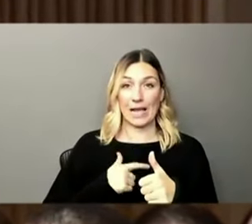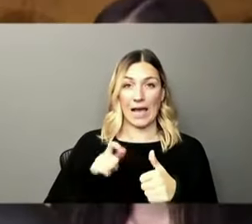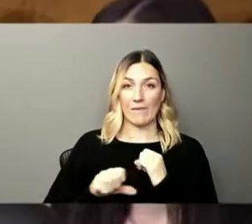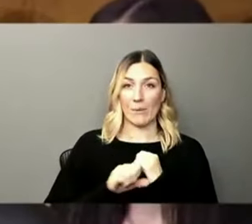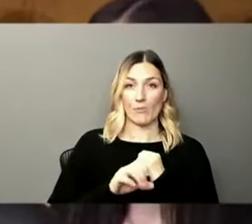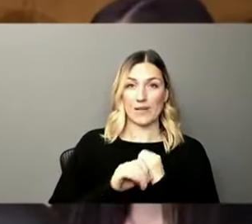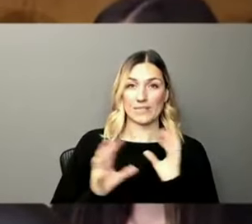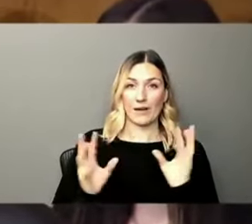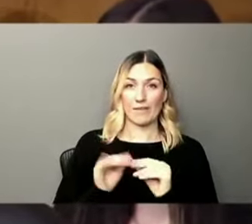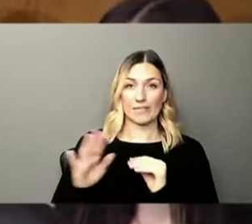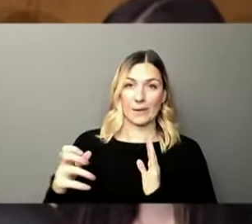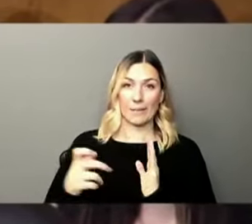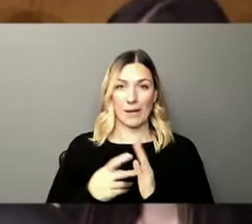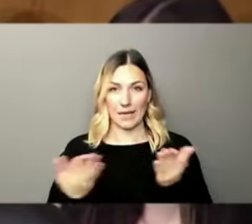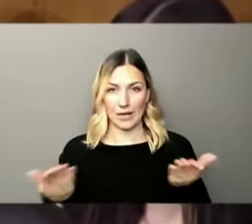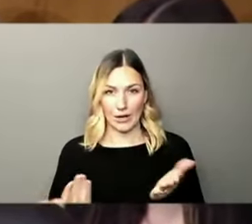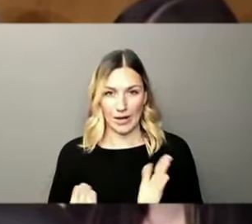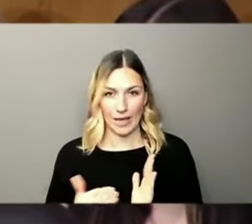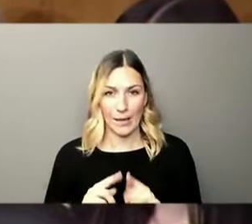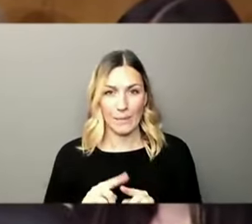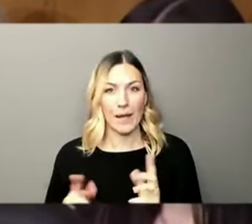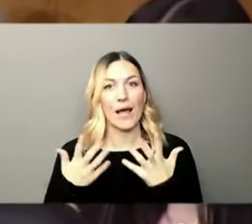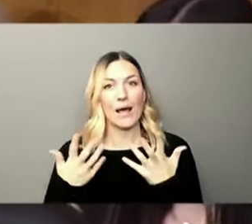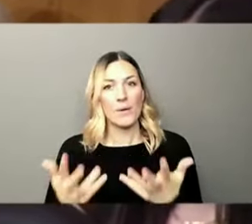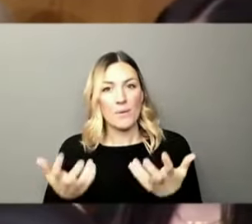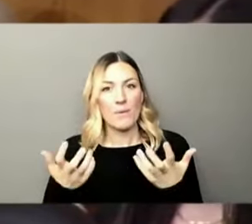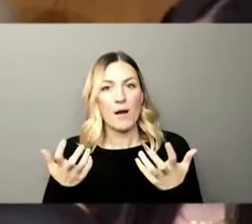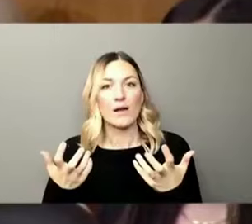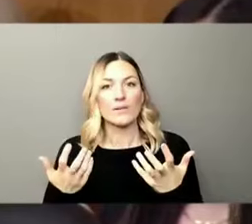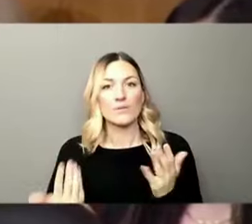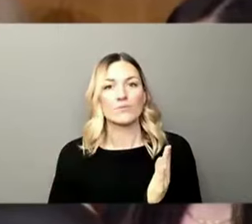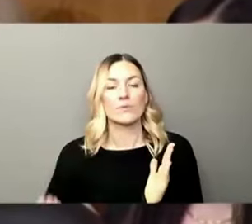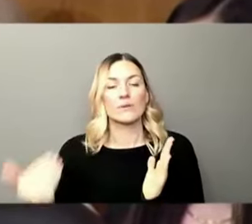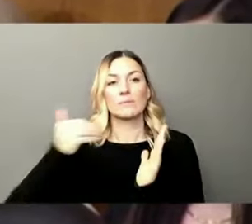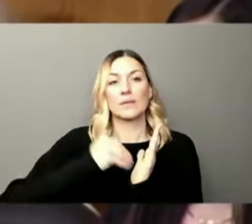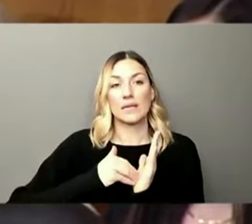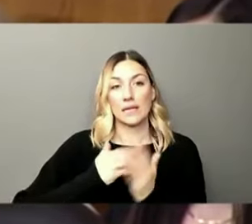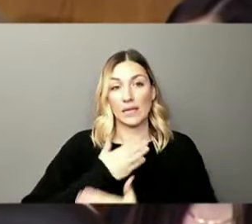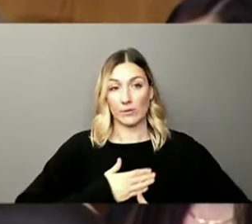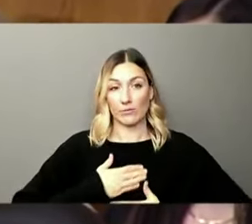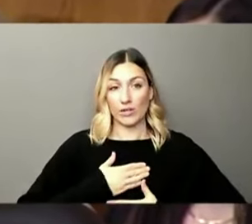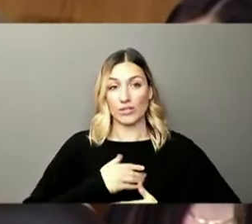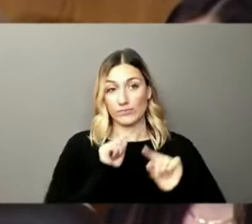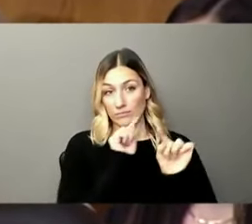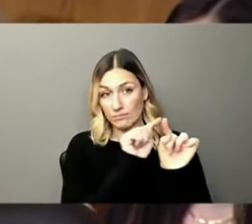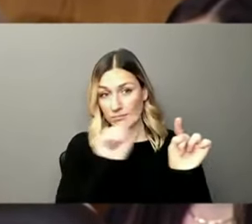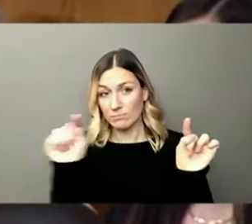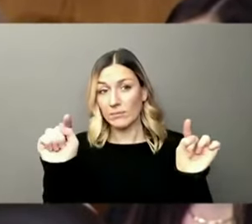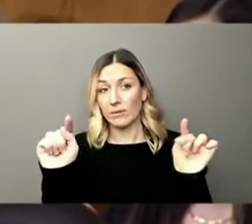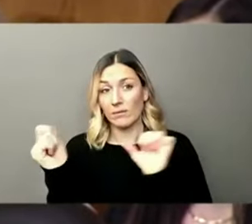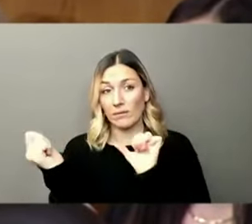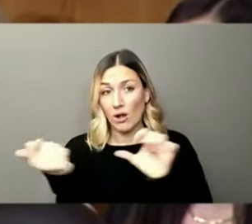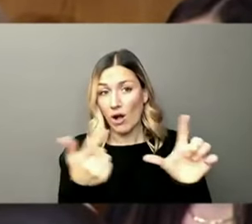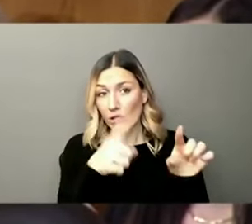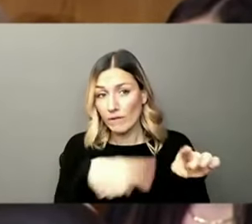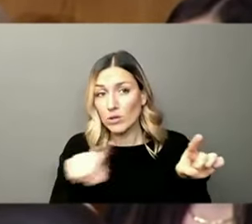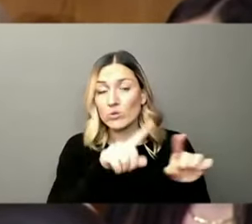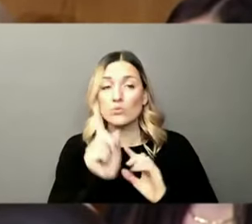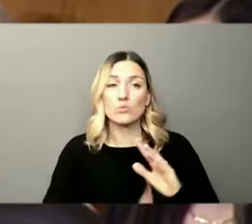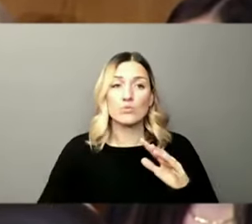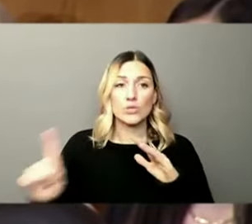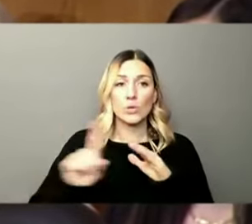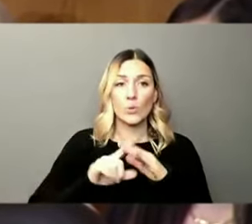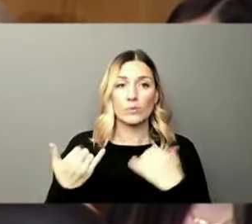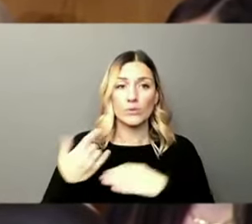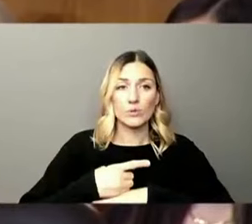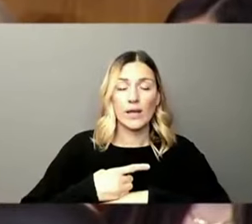here. But I want to echo the appreciation for all of you to show up today and